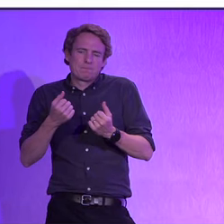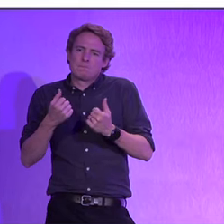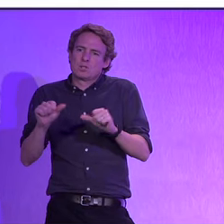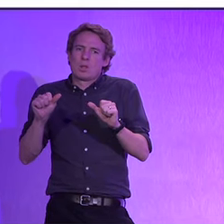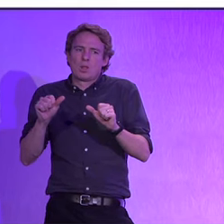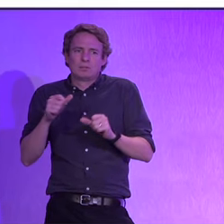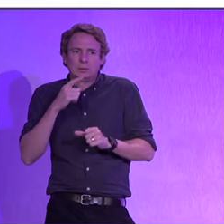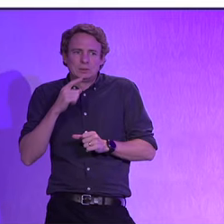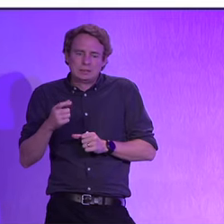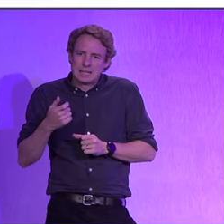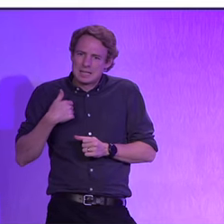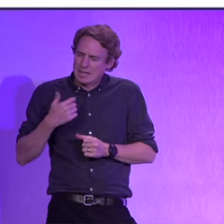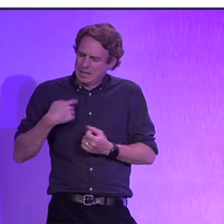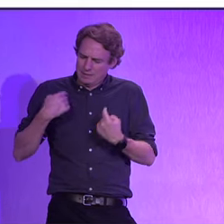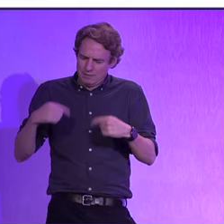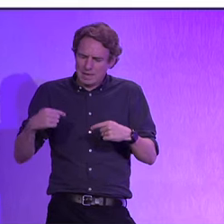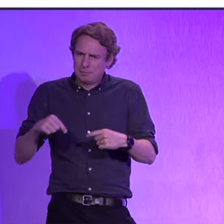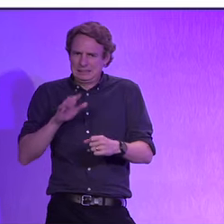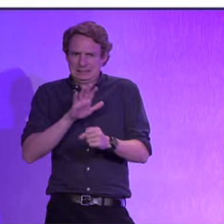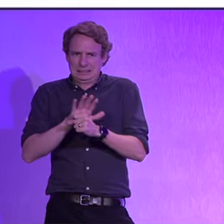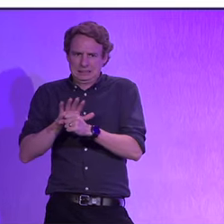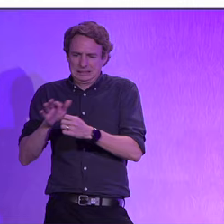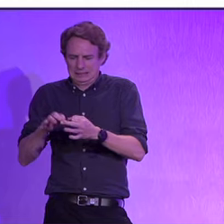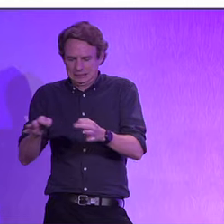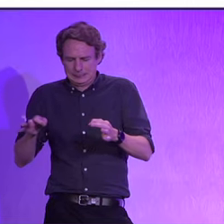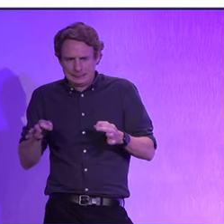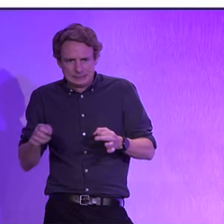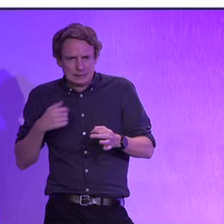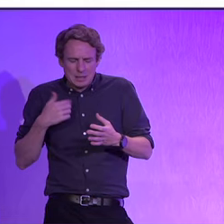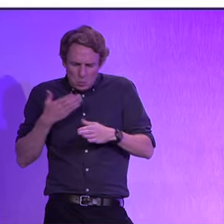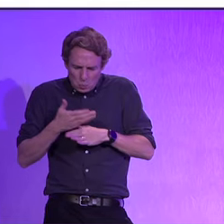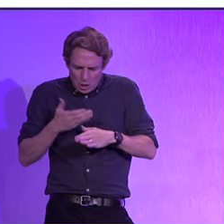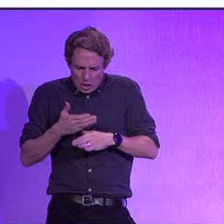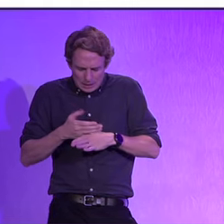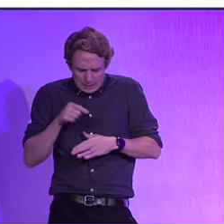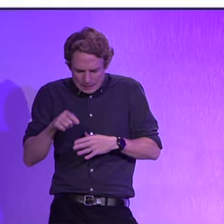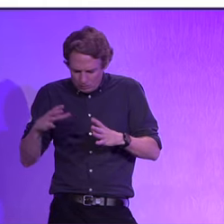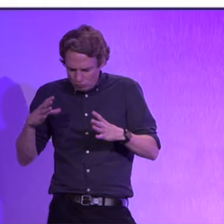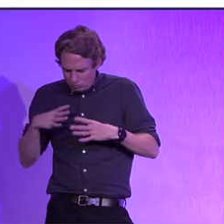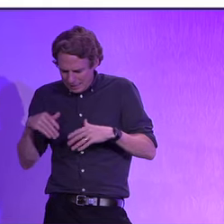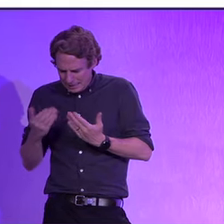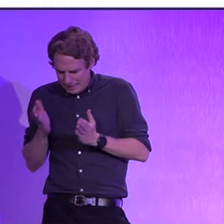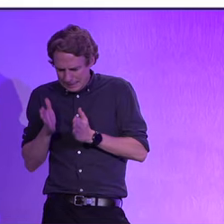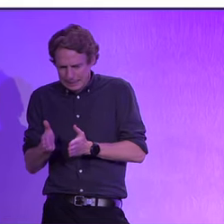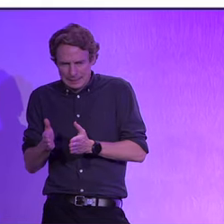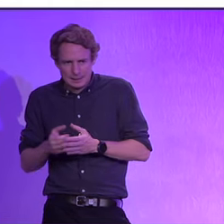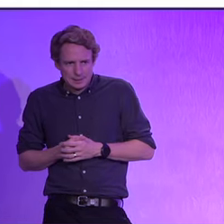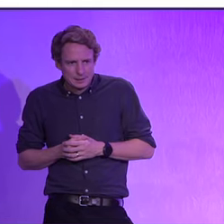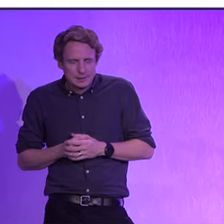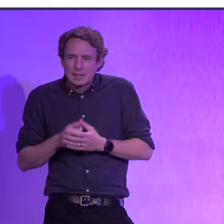firm resolve, declare the bounds of thine availability, be it hours dedicated to toil or days marked for